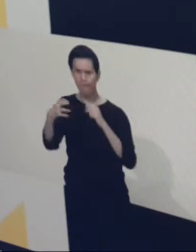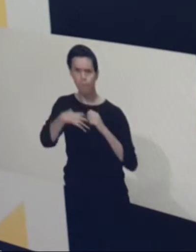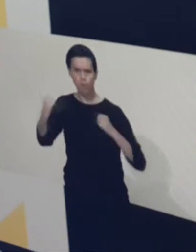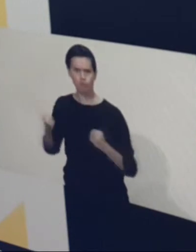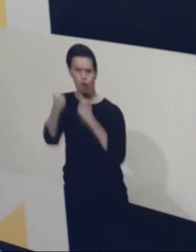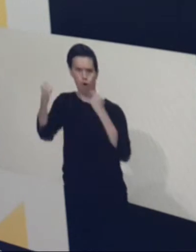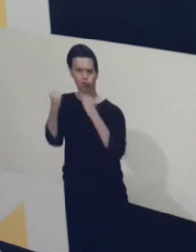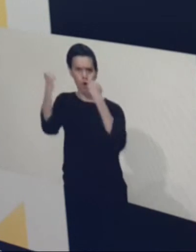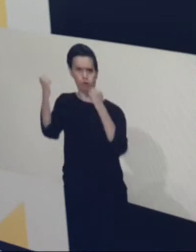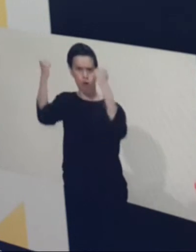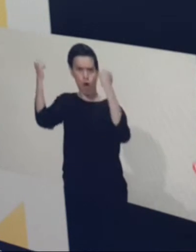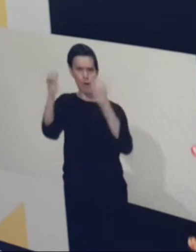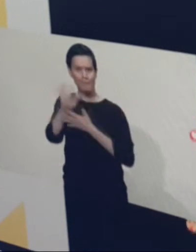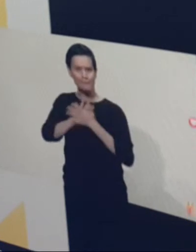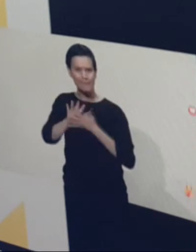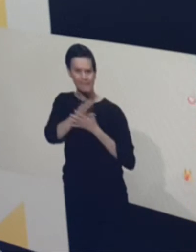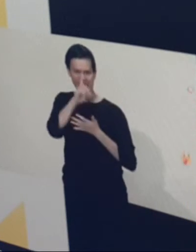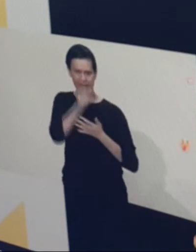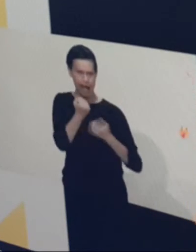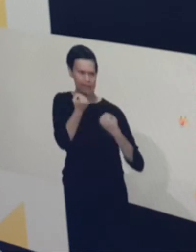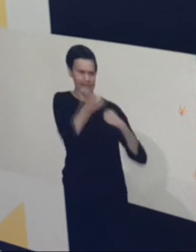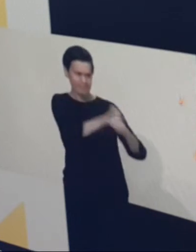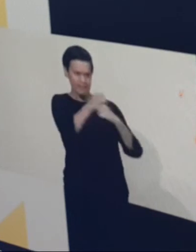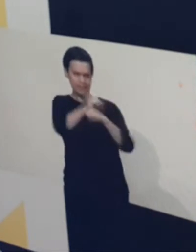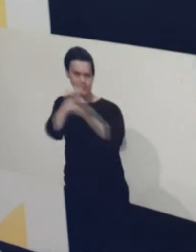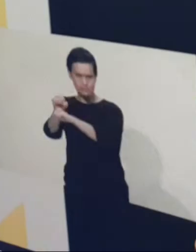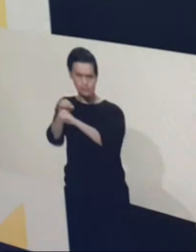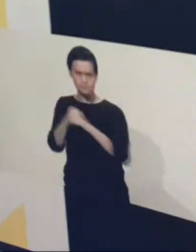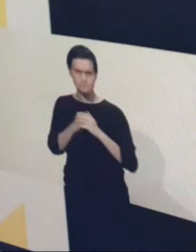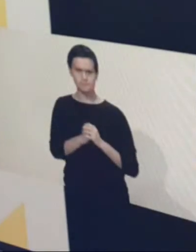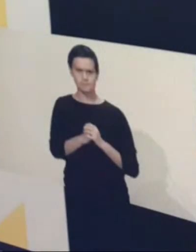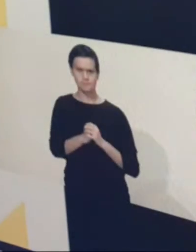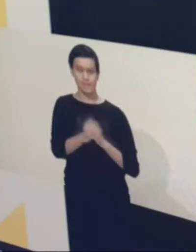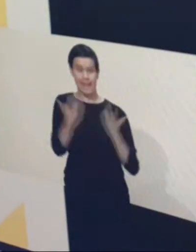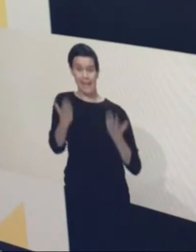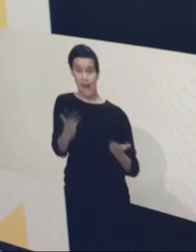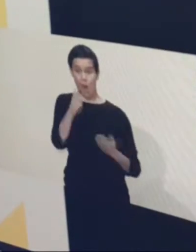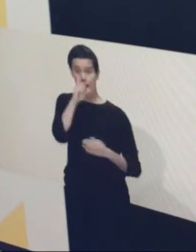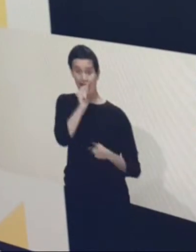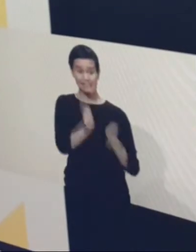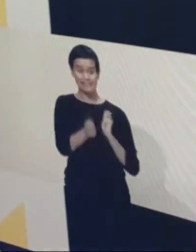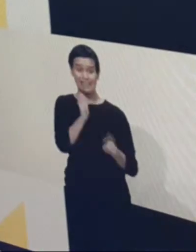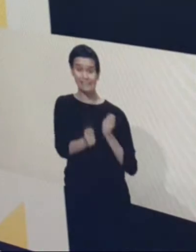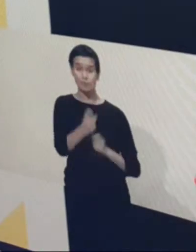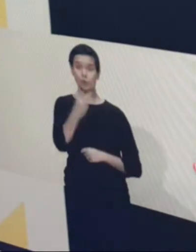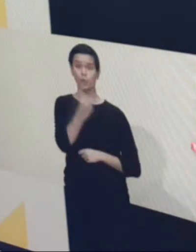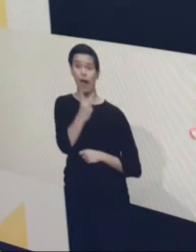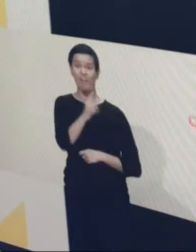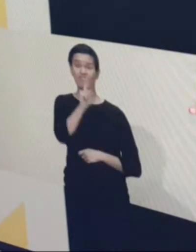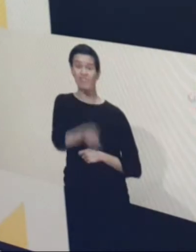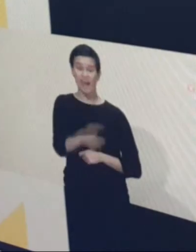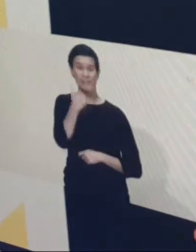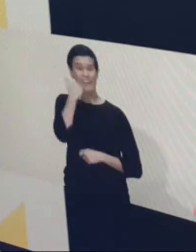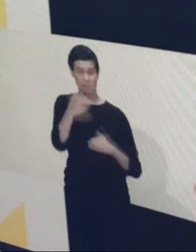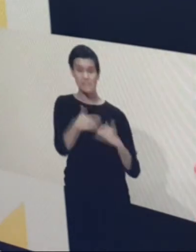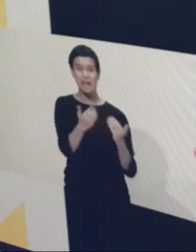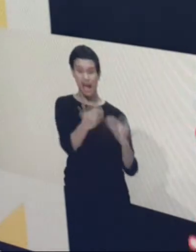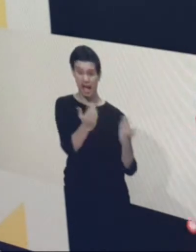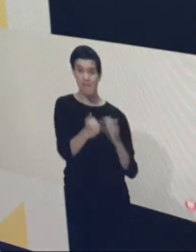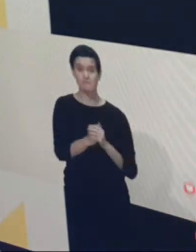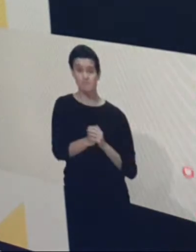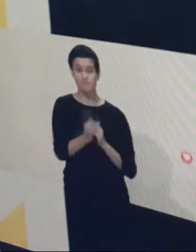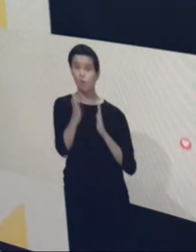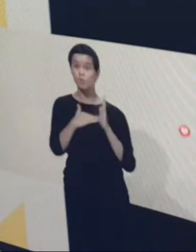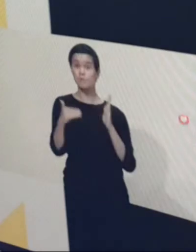We can now undertake up to 12,000 tests a day. 3.5% of the entire population has been tested, and our testing